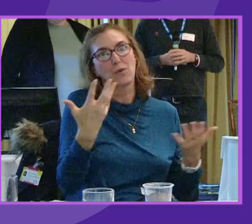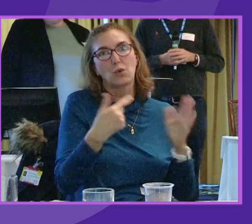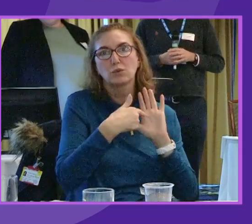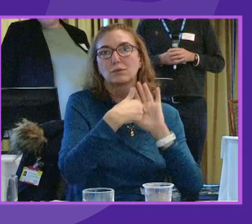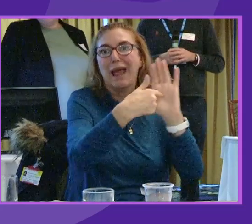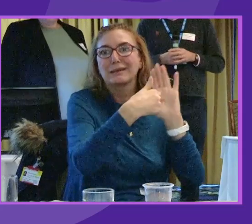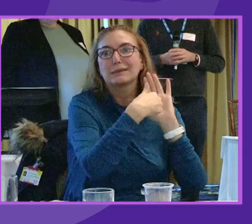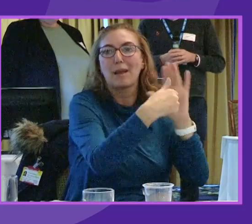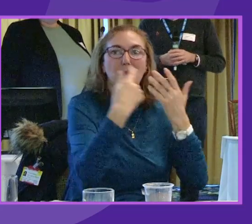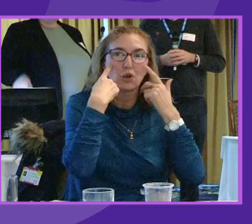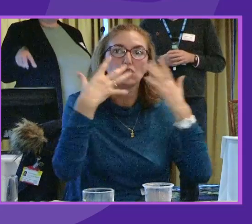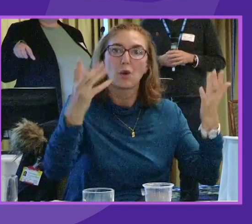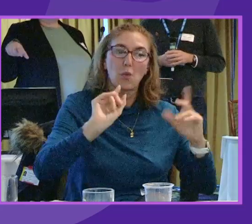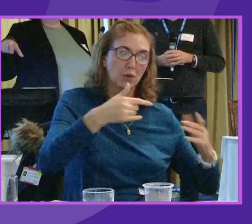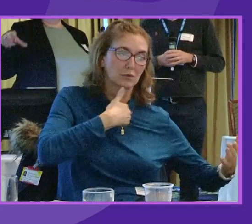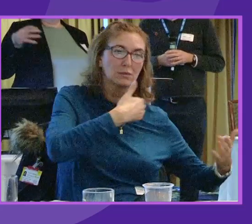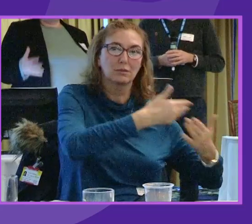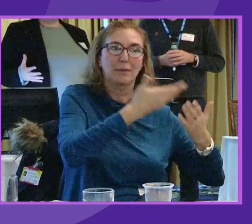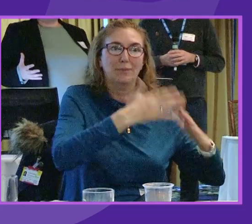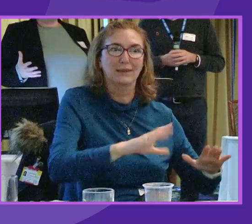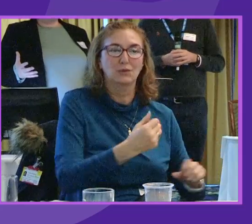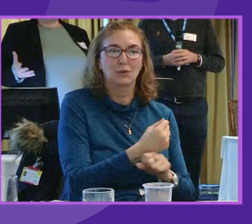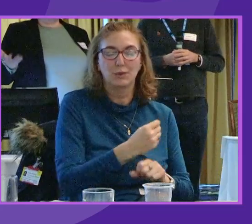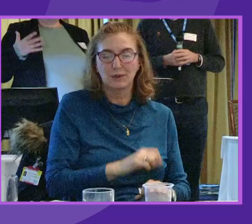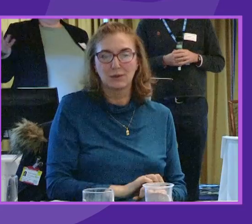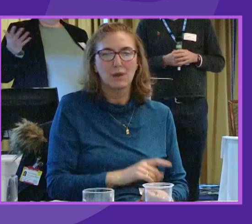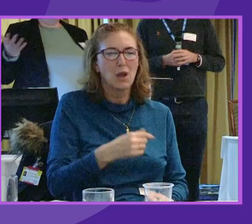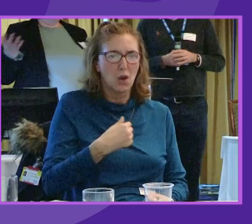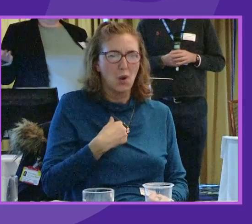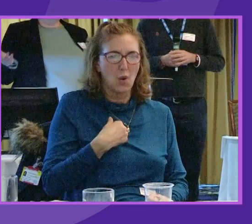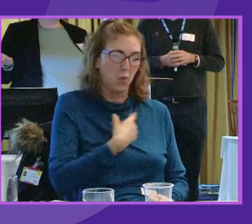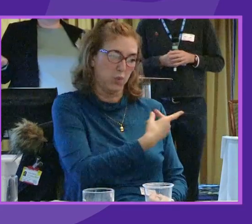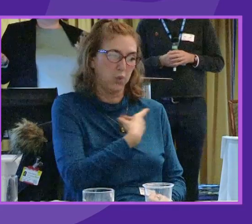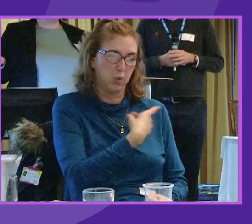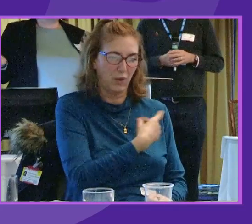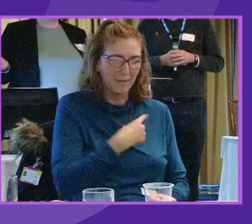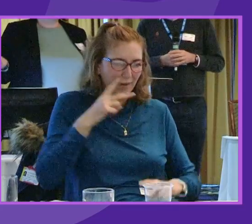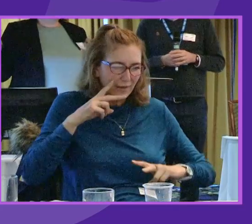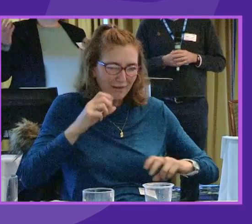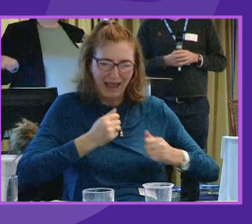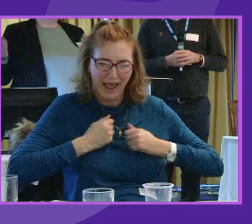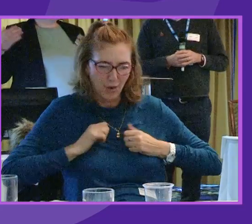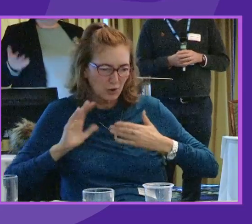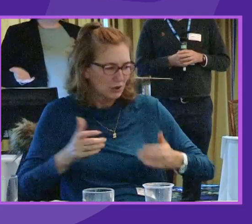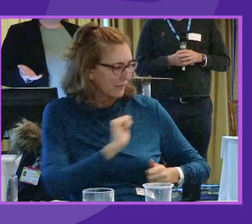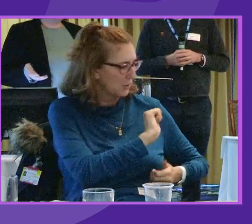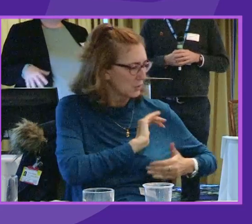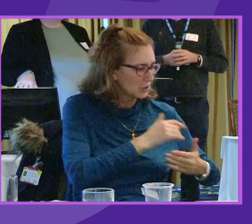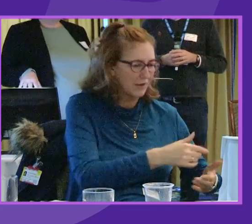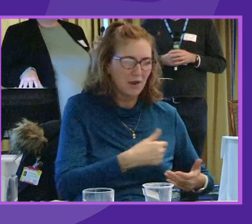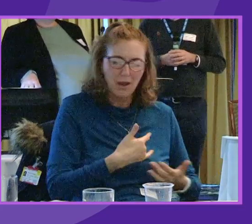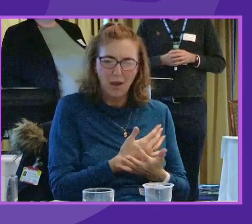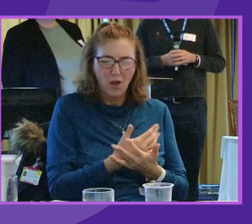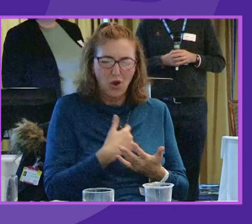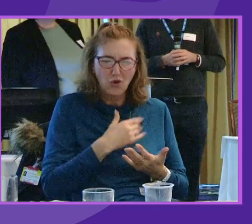which time we'll actually have some live examples for them to be able to show them. And I think one of the things we've both found in our services, we kind of knew but hadn't really dug